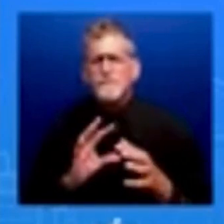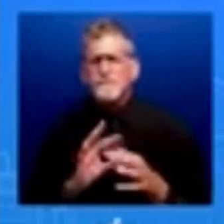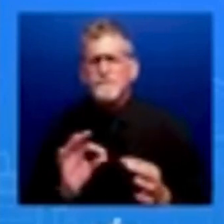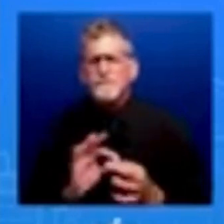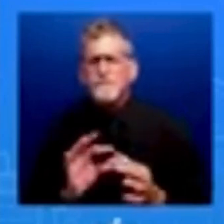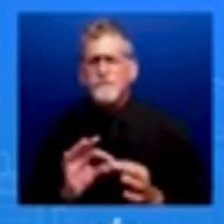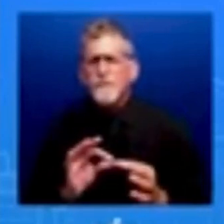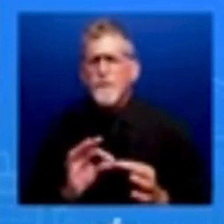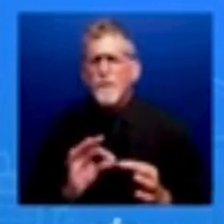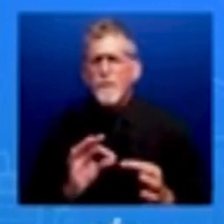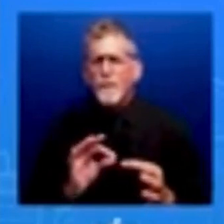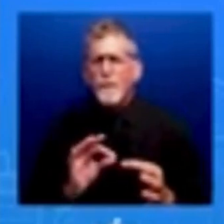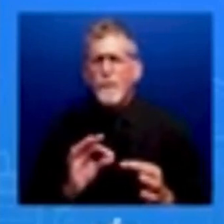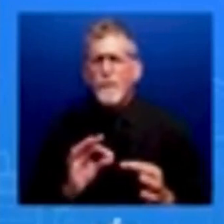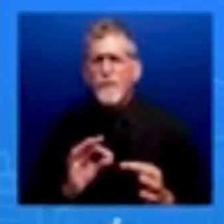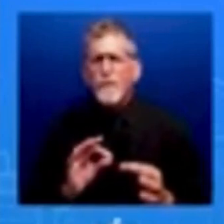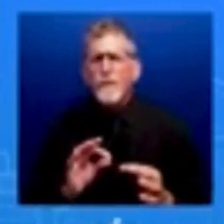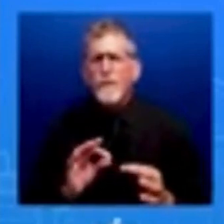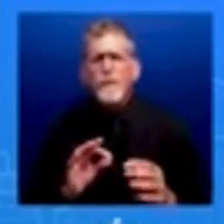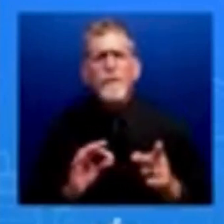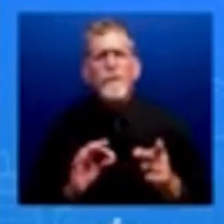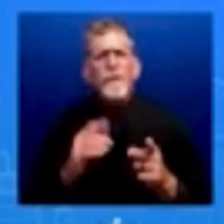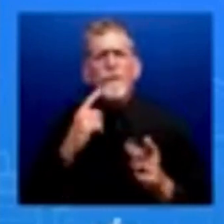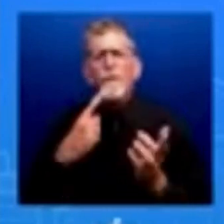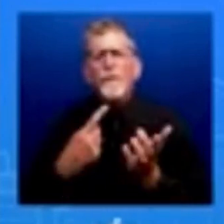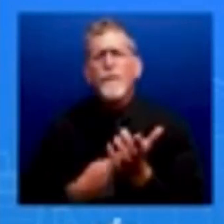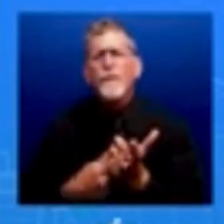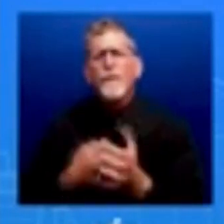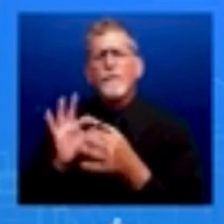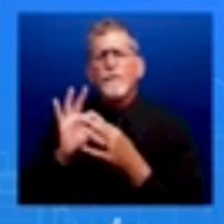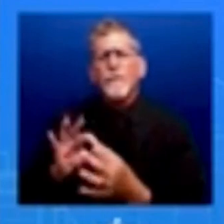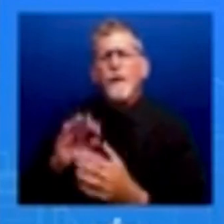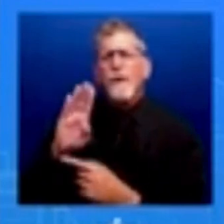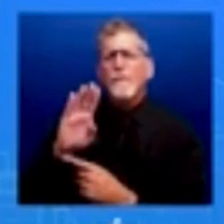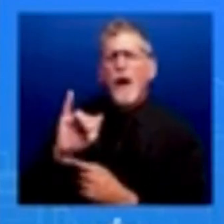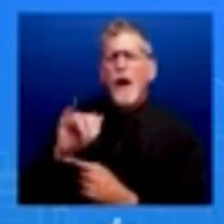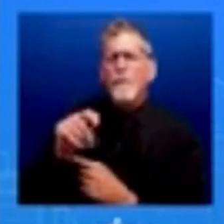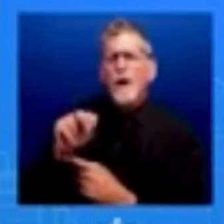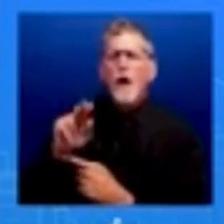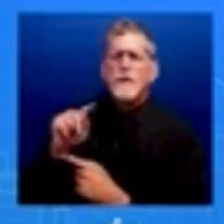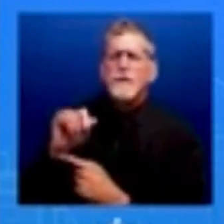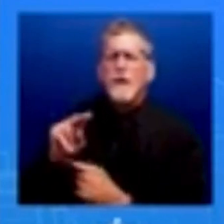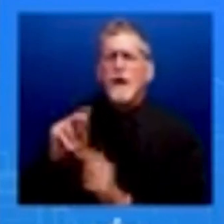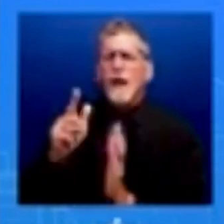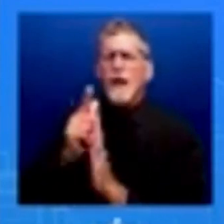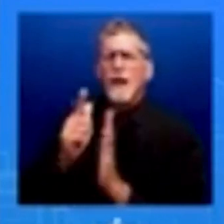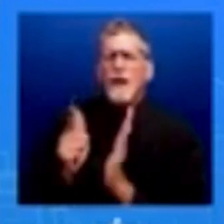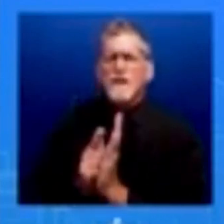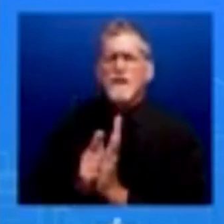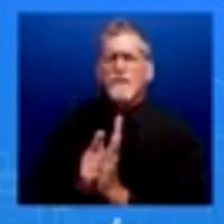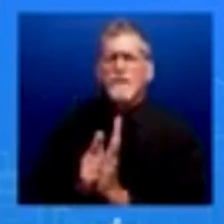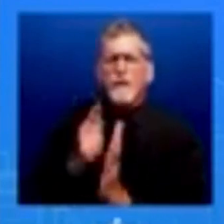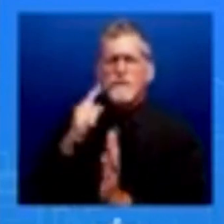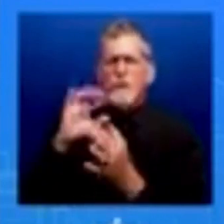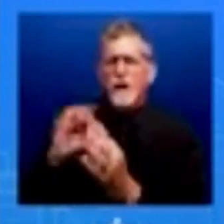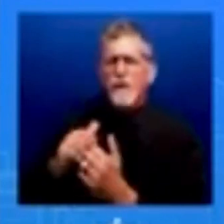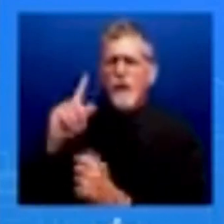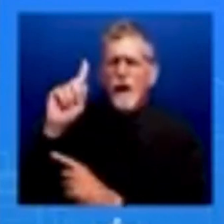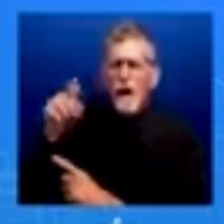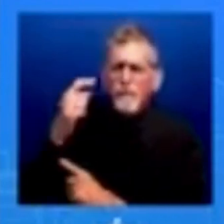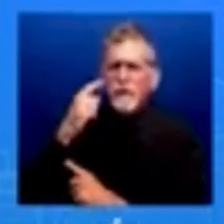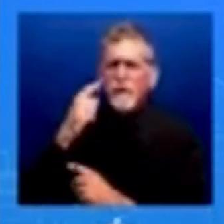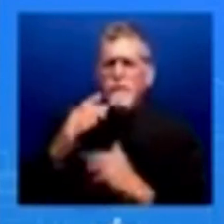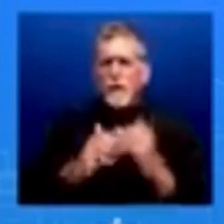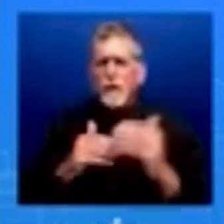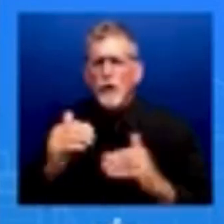site back over the D.C. government and allow for possible construction of a new stadium and additional, you know,